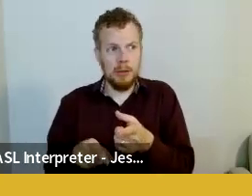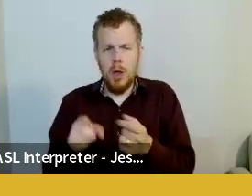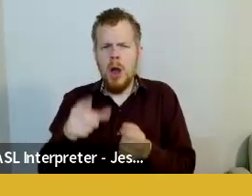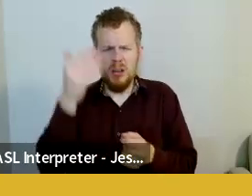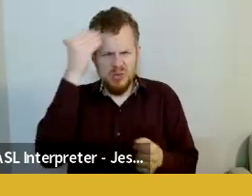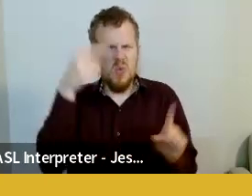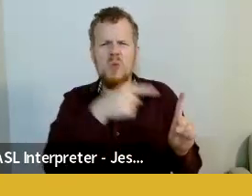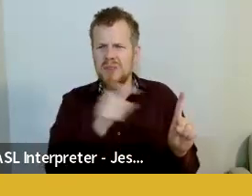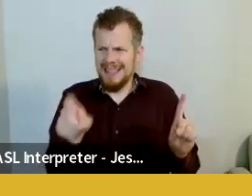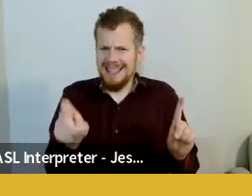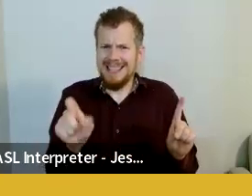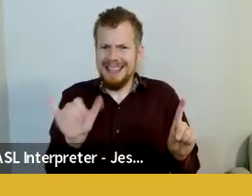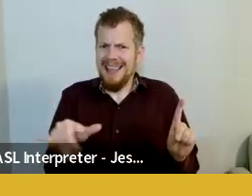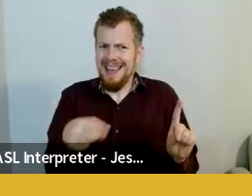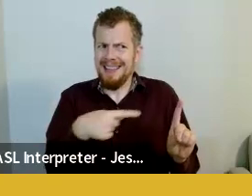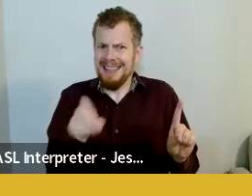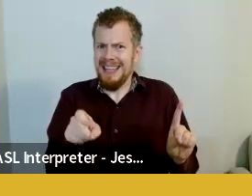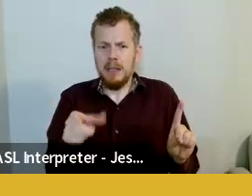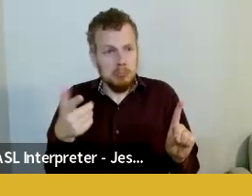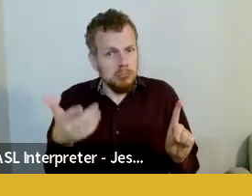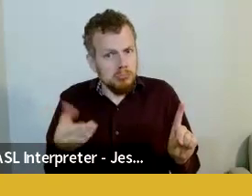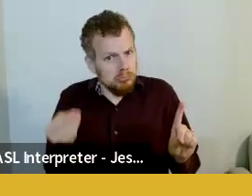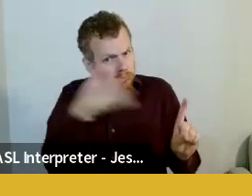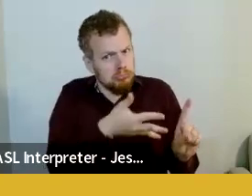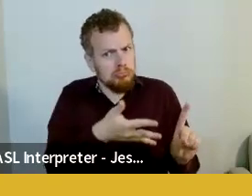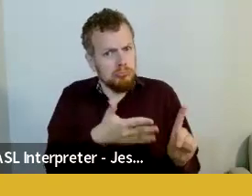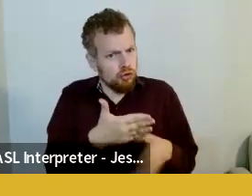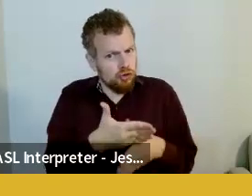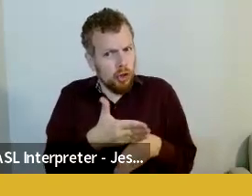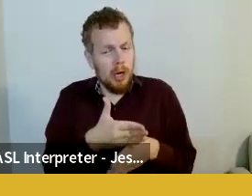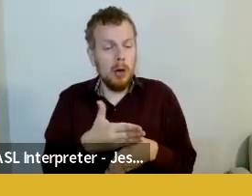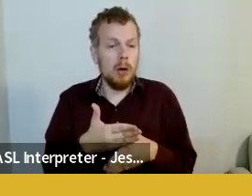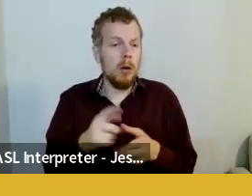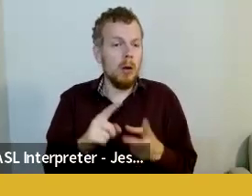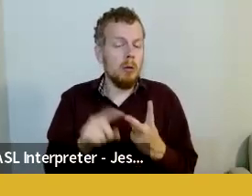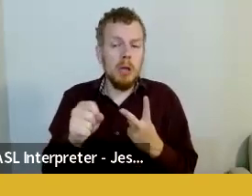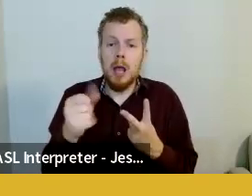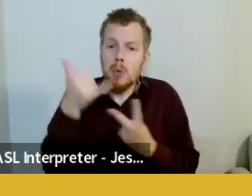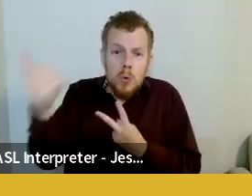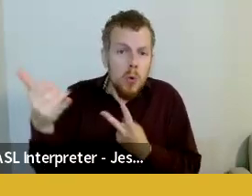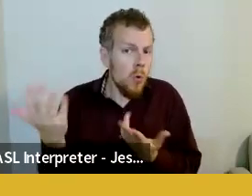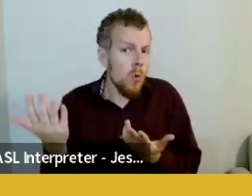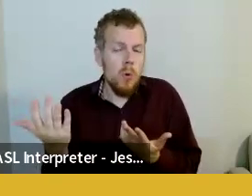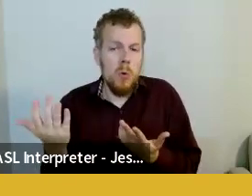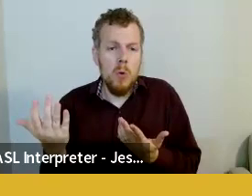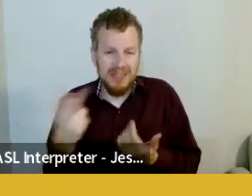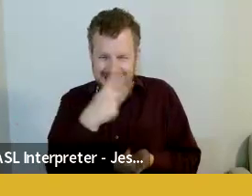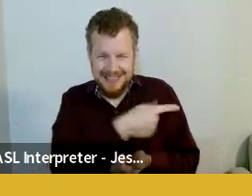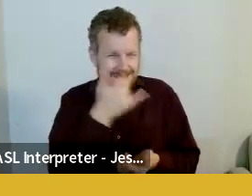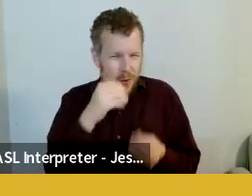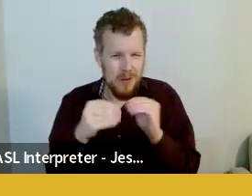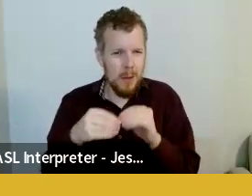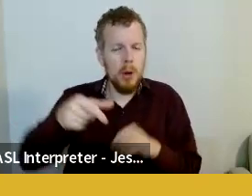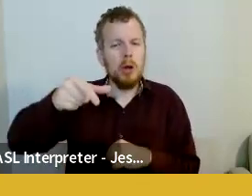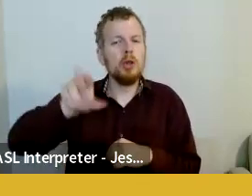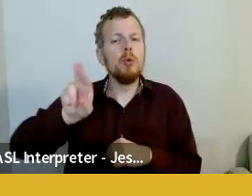from it, again, we would love for you to just share these resources with them. You can always call the number below, or feel free to scan the QR code